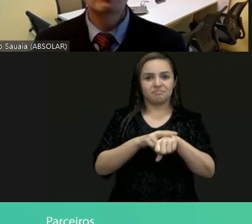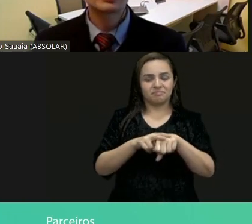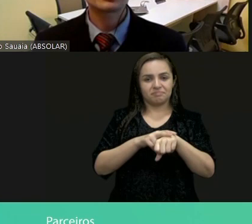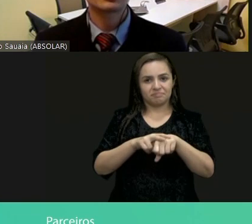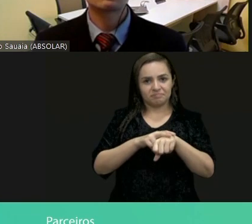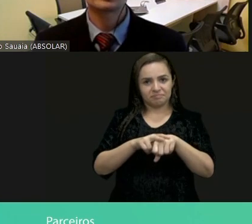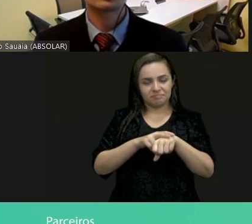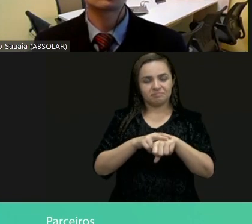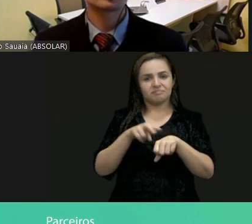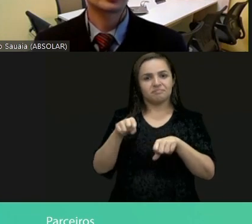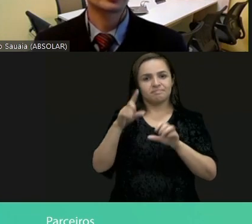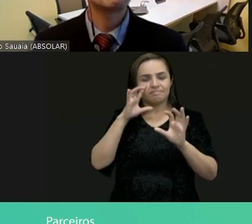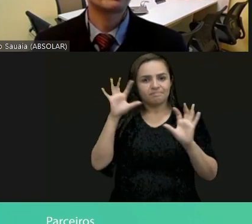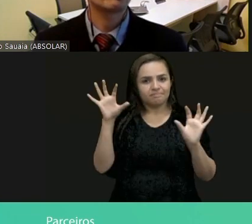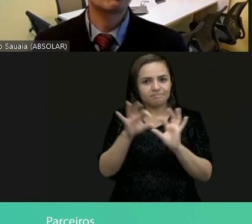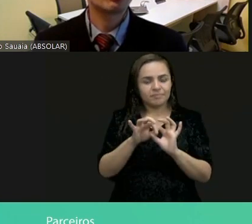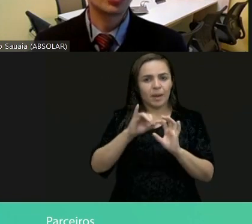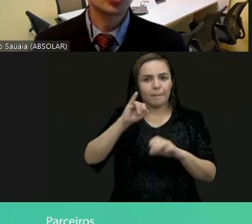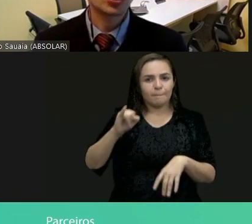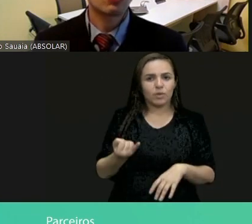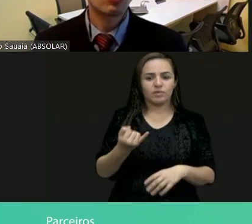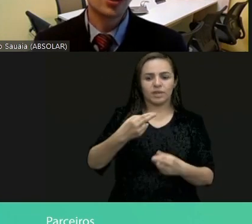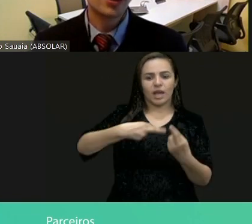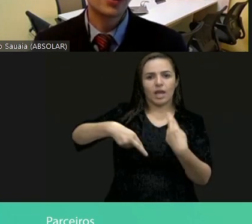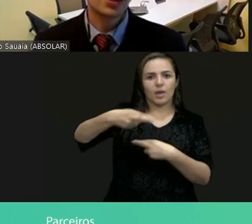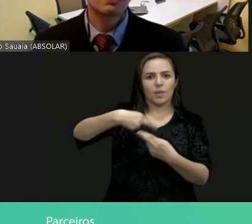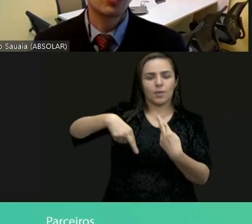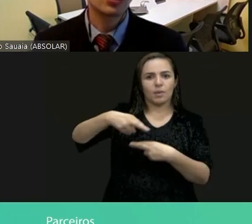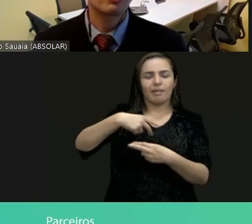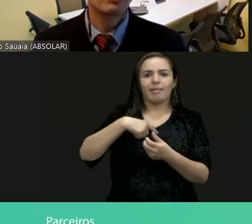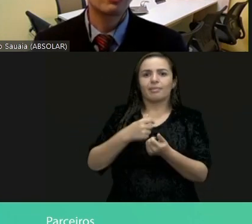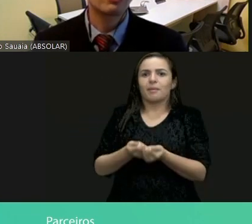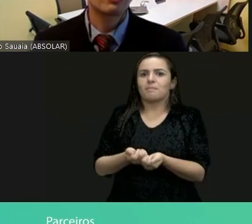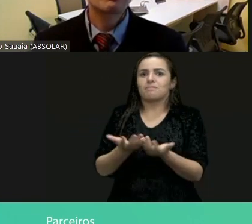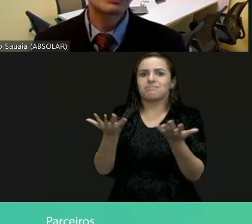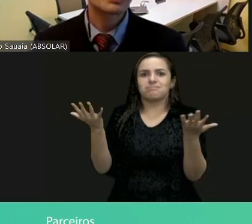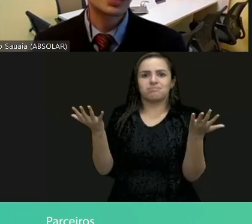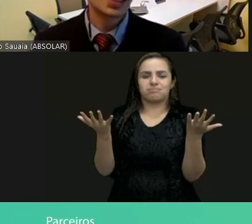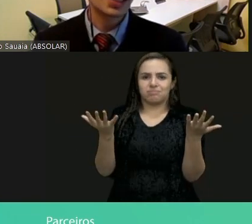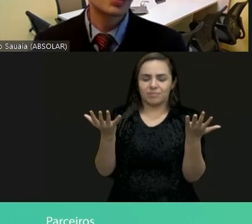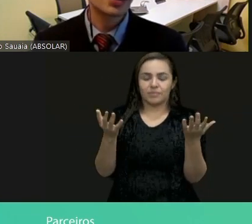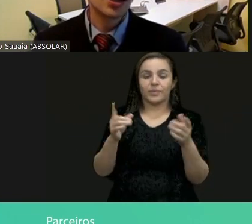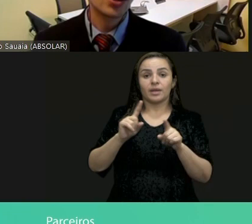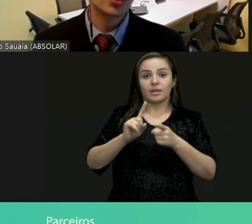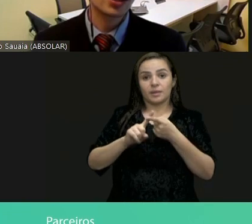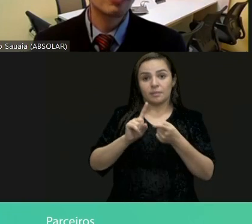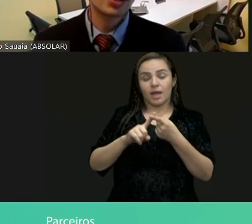you know, using abundant renewable resources,